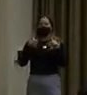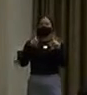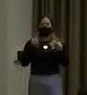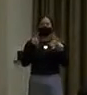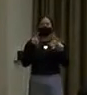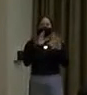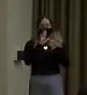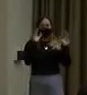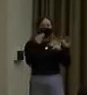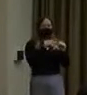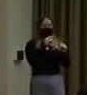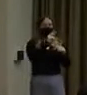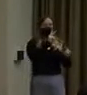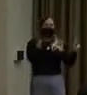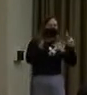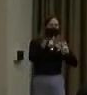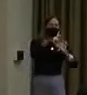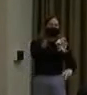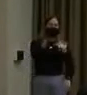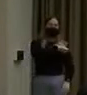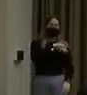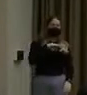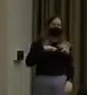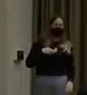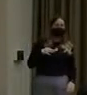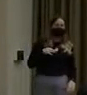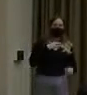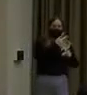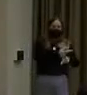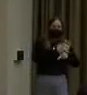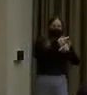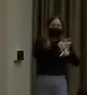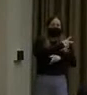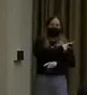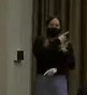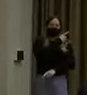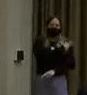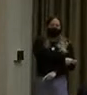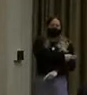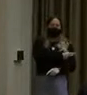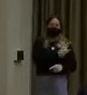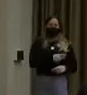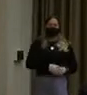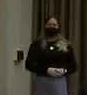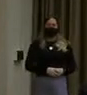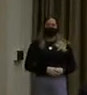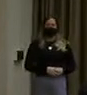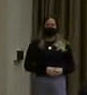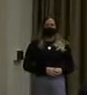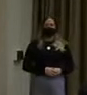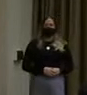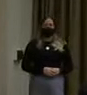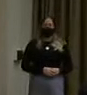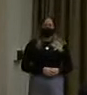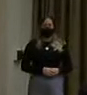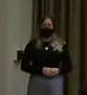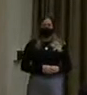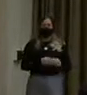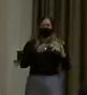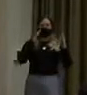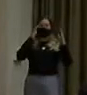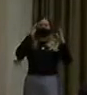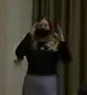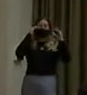help to keep people alive and transition from life to death. And I hope